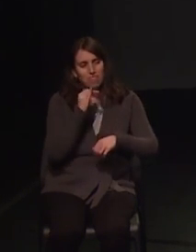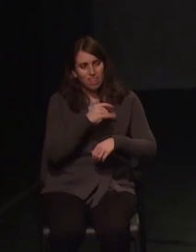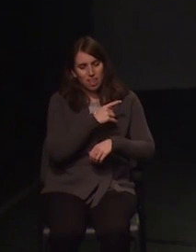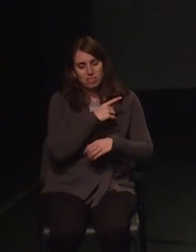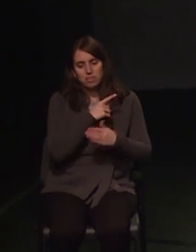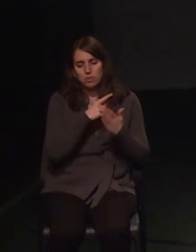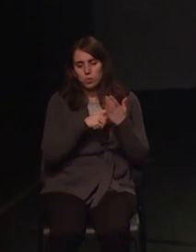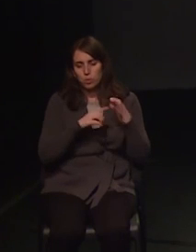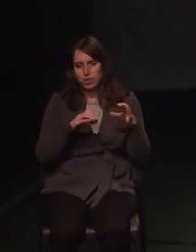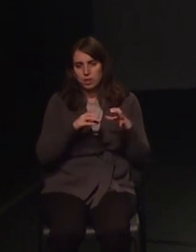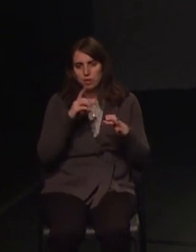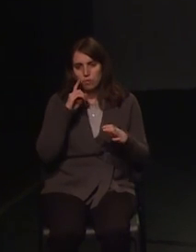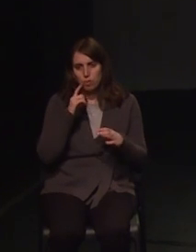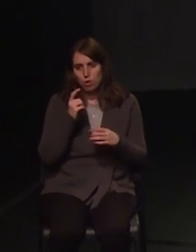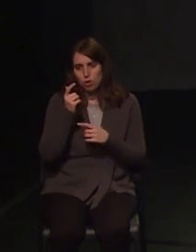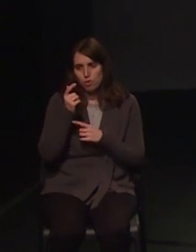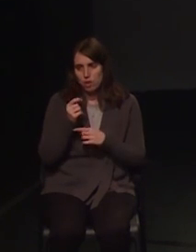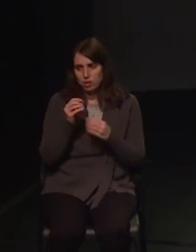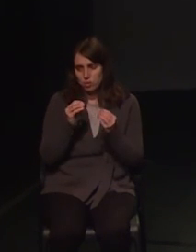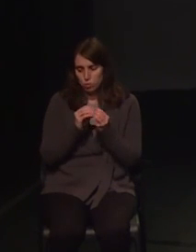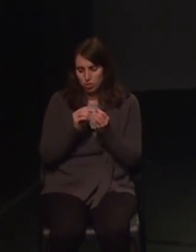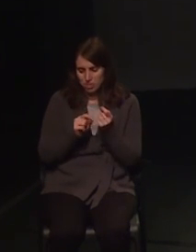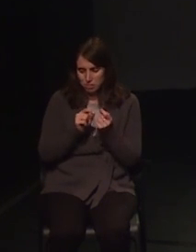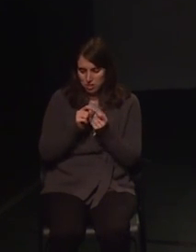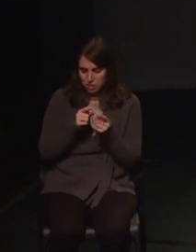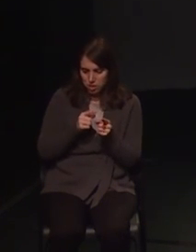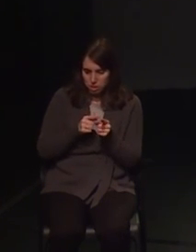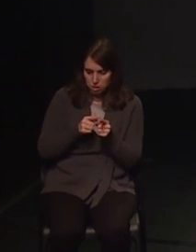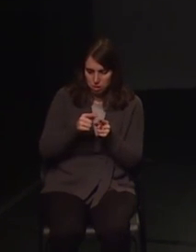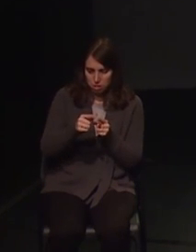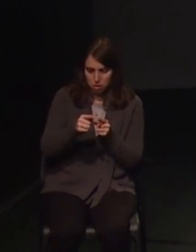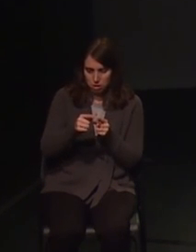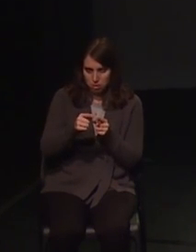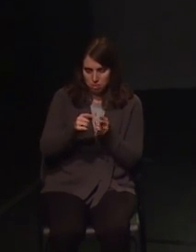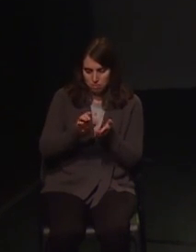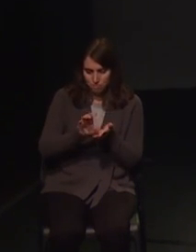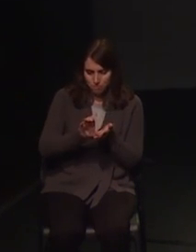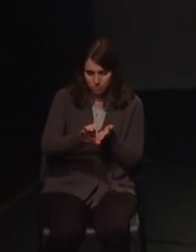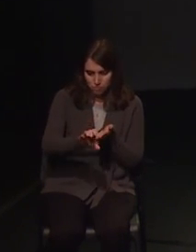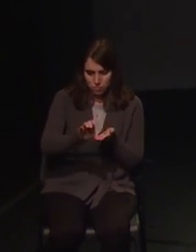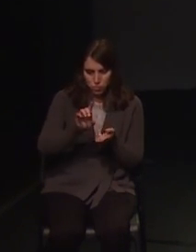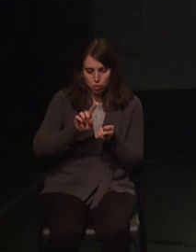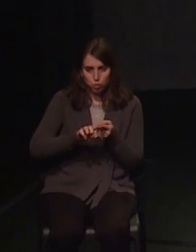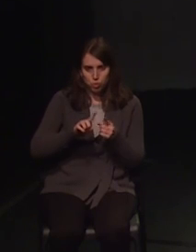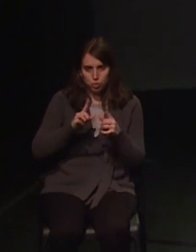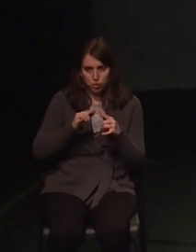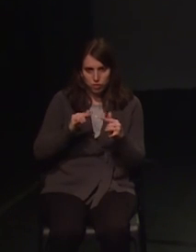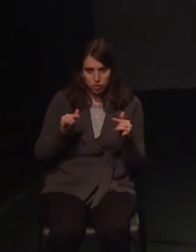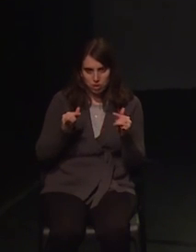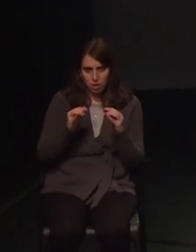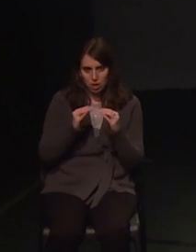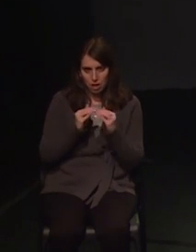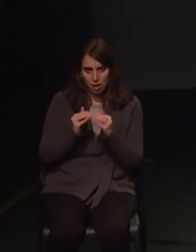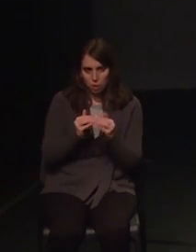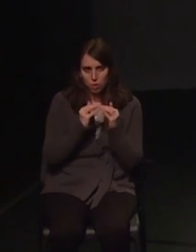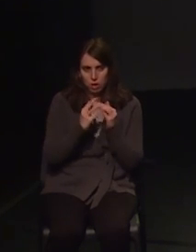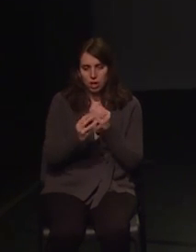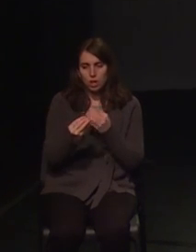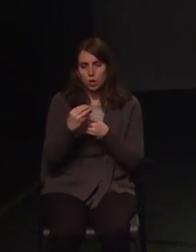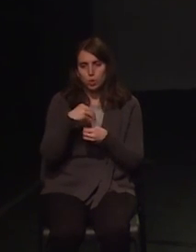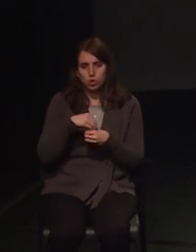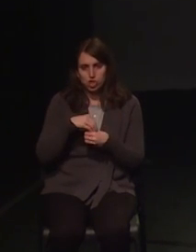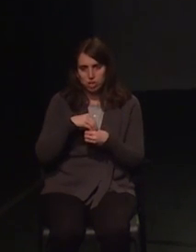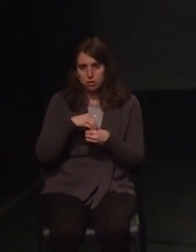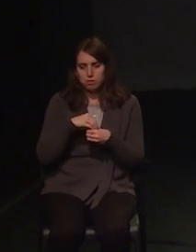that were more specifically directed towards diversity and equity and inclusion initiatives. I